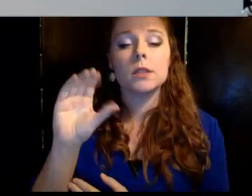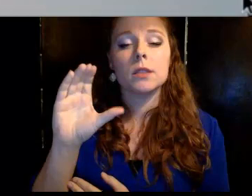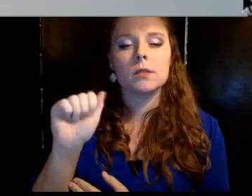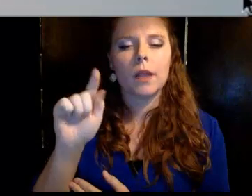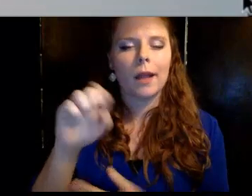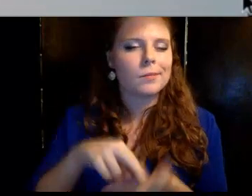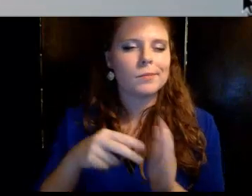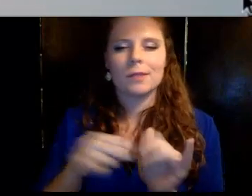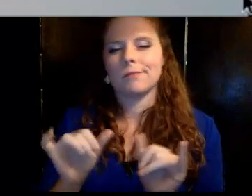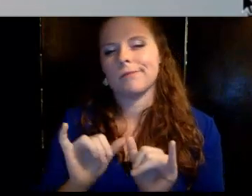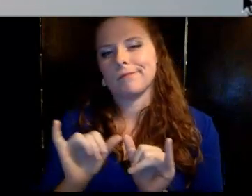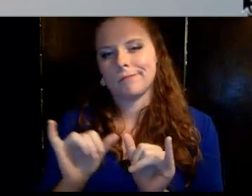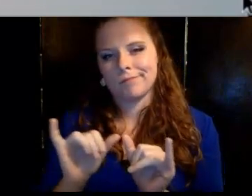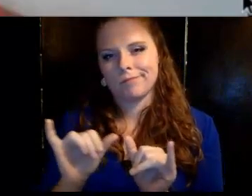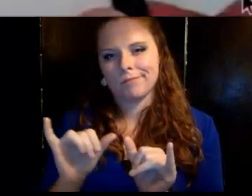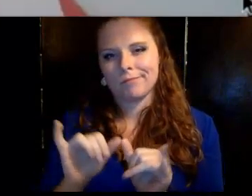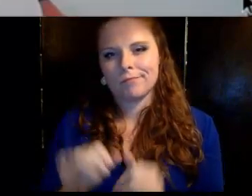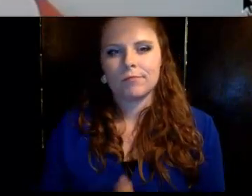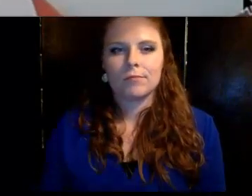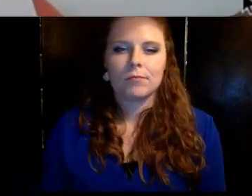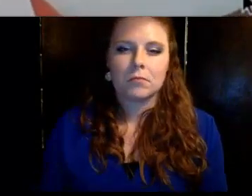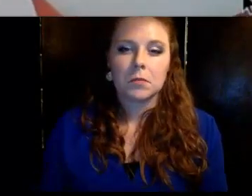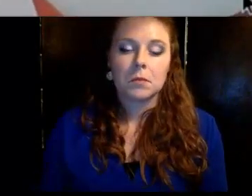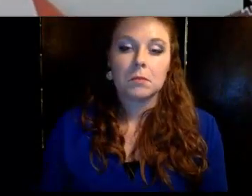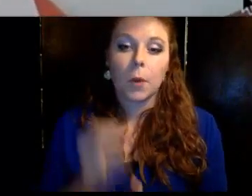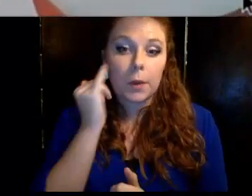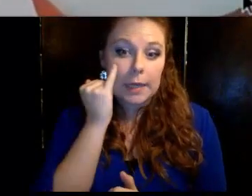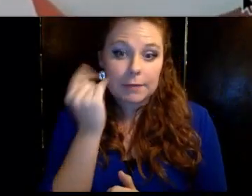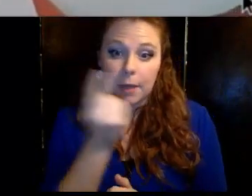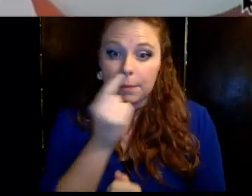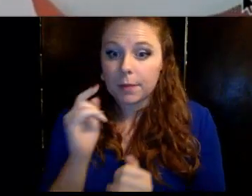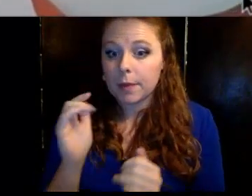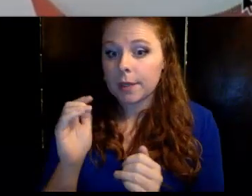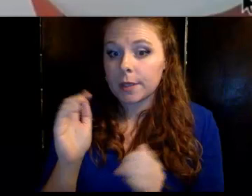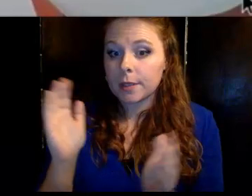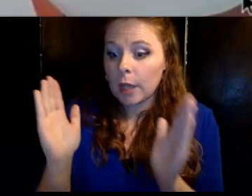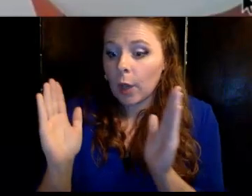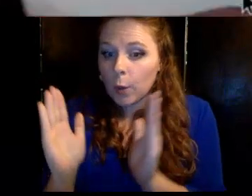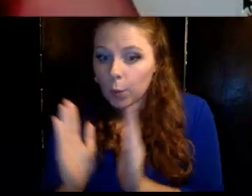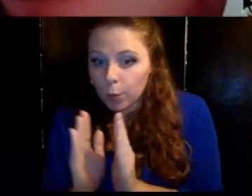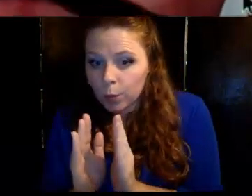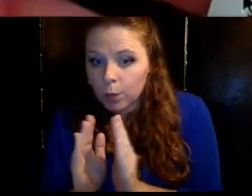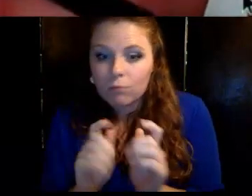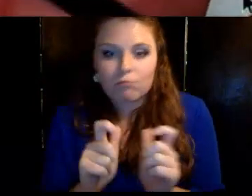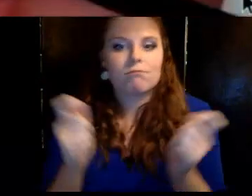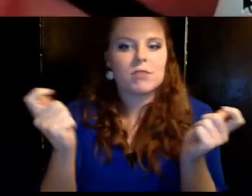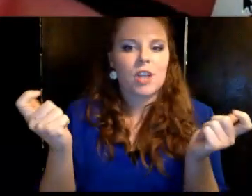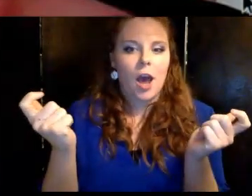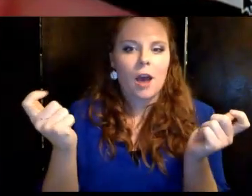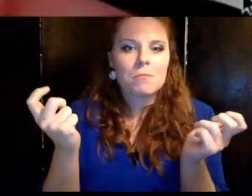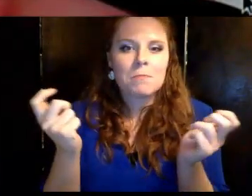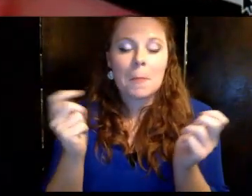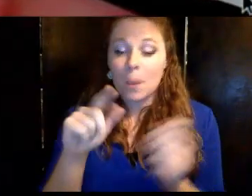the size. Scale means size. So how big or small something is in your drawing. Okay, so the scale of